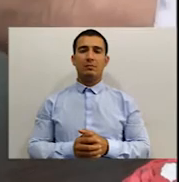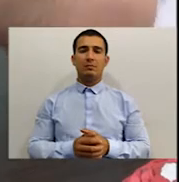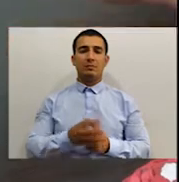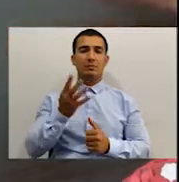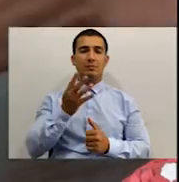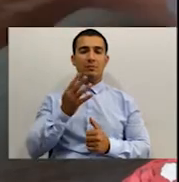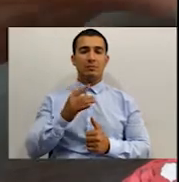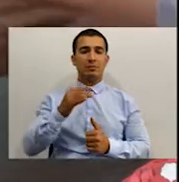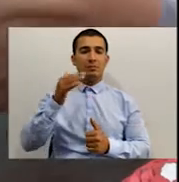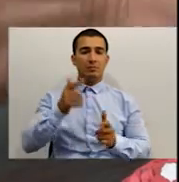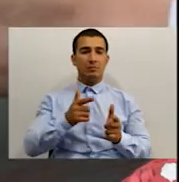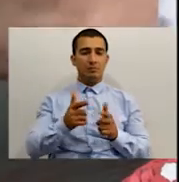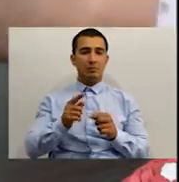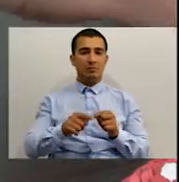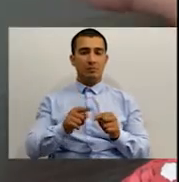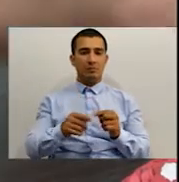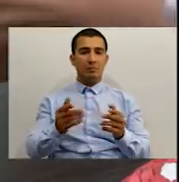To'rtinchi qatorimizni ham bitibdi.